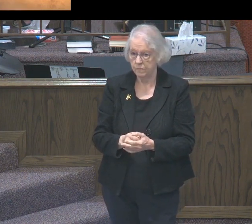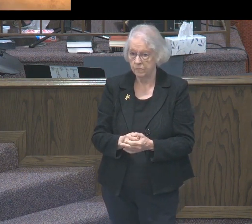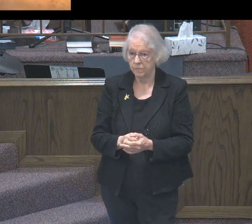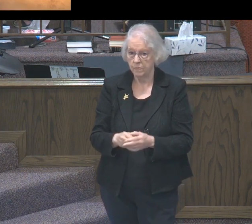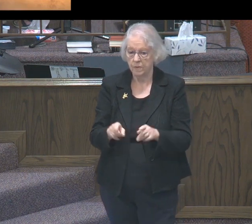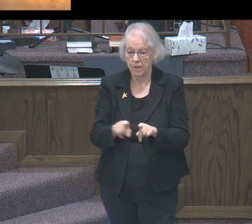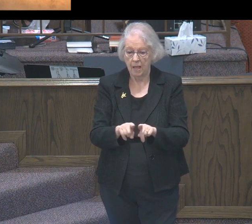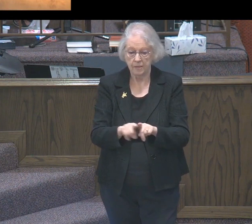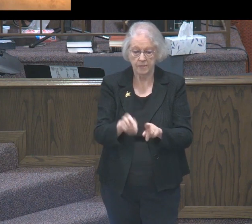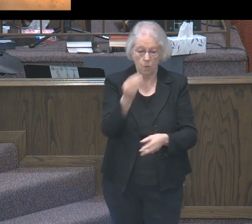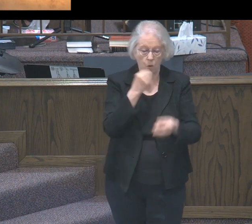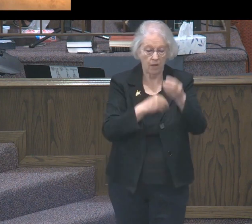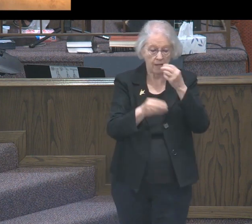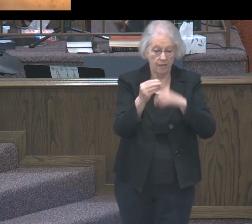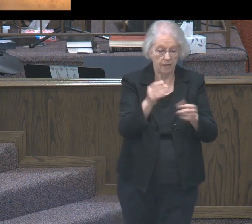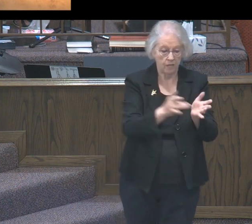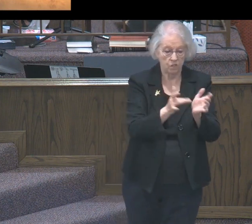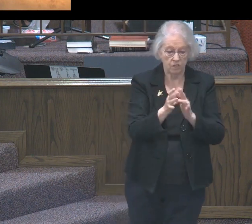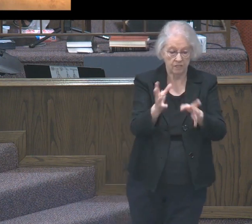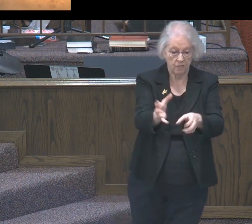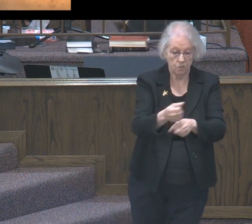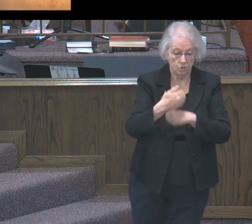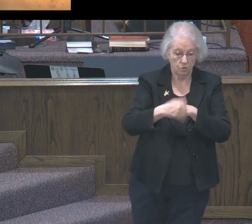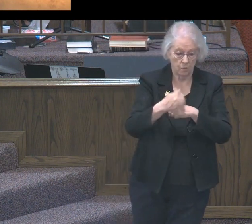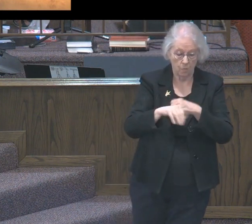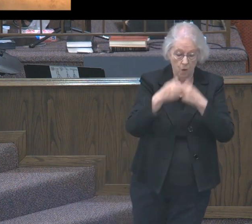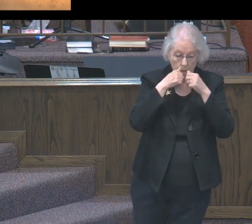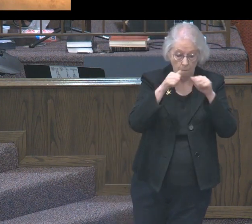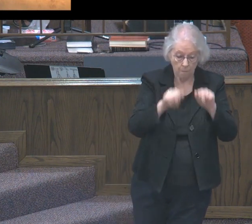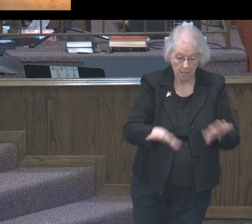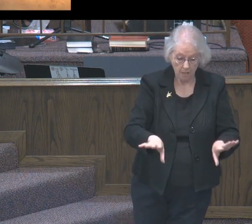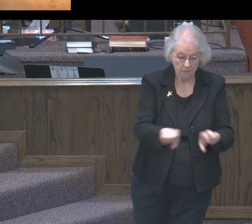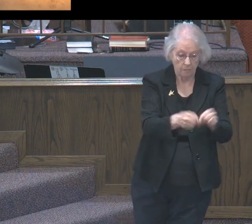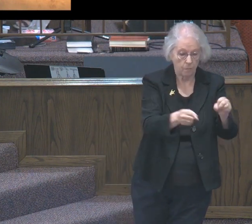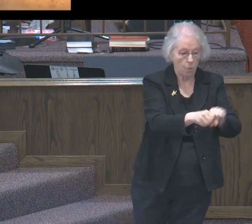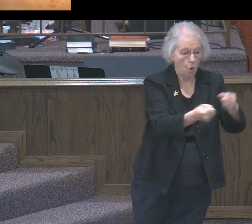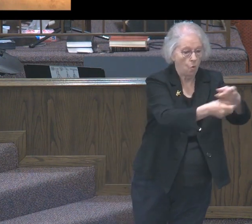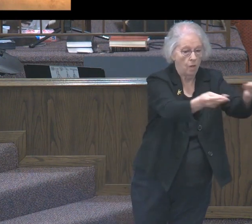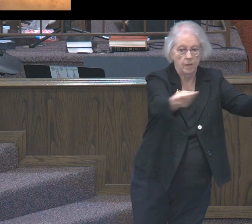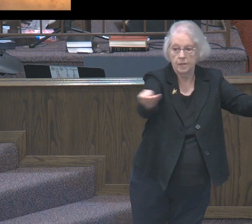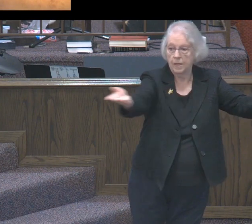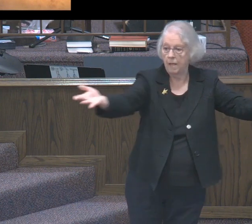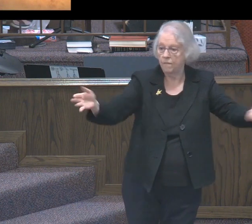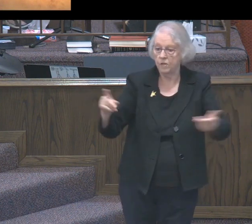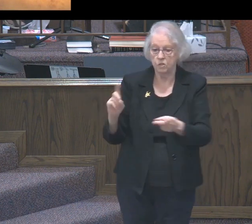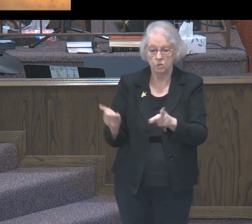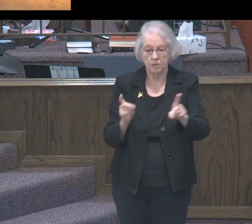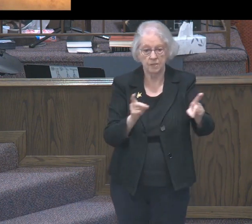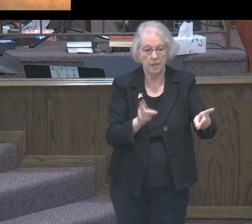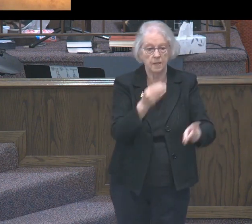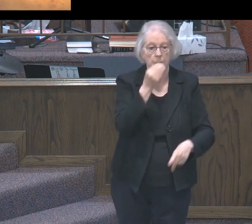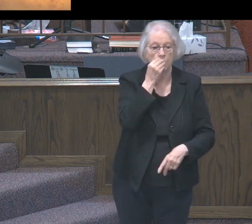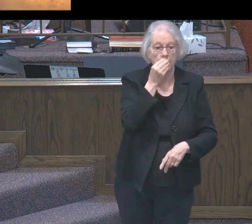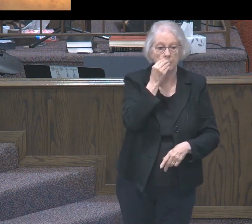As they were eating, Jesus took bread, blessed it, and broke it, and gave it to his disciples and said, "Take,